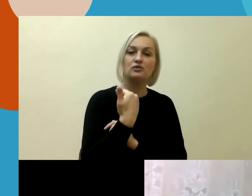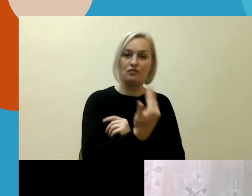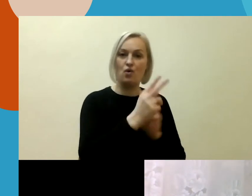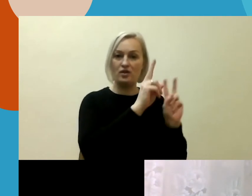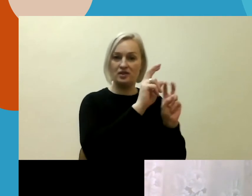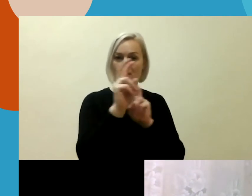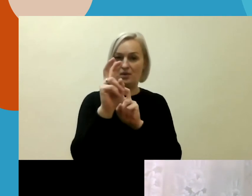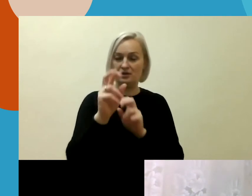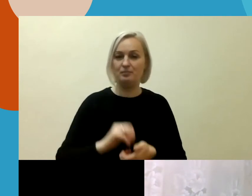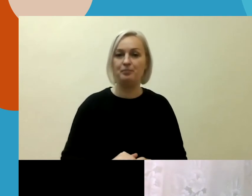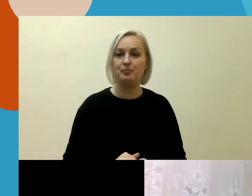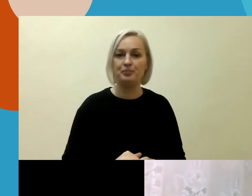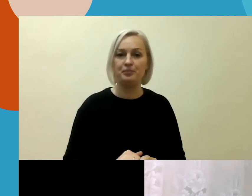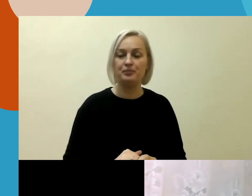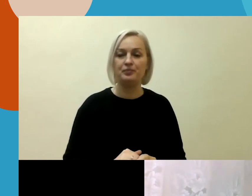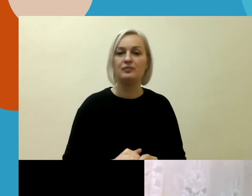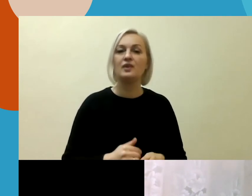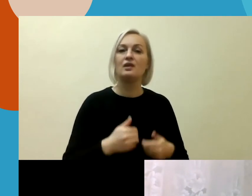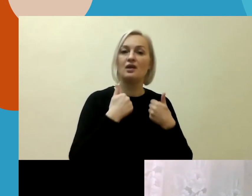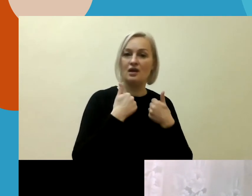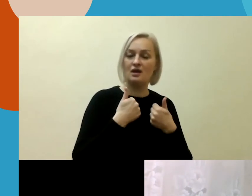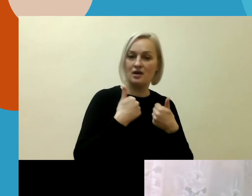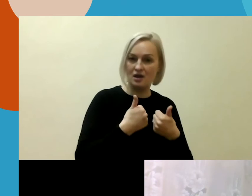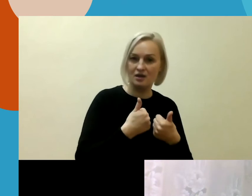different experts